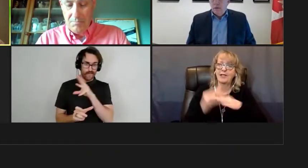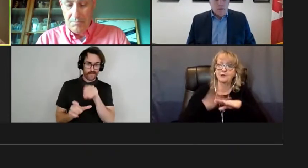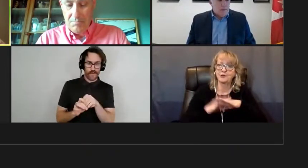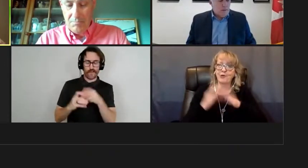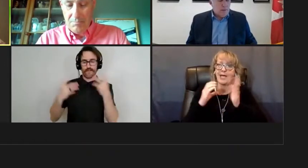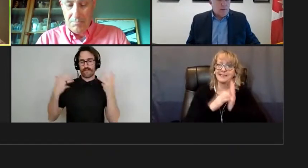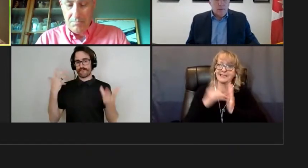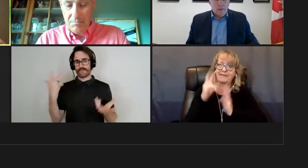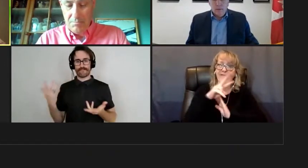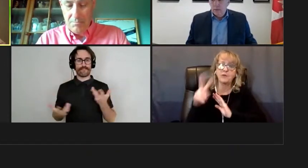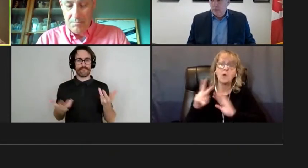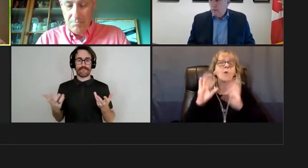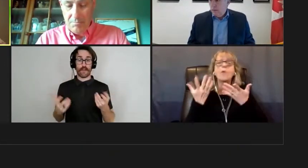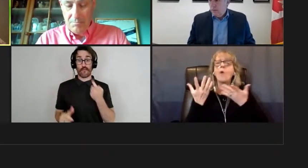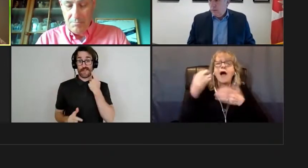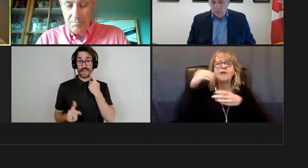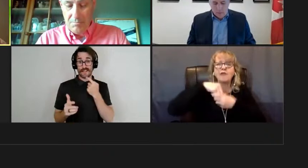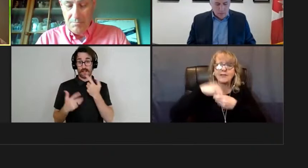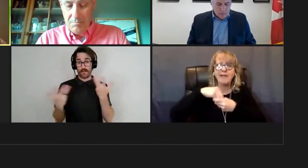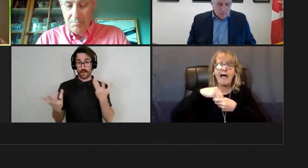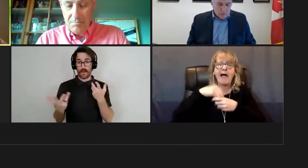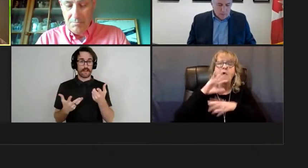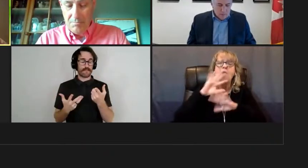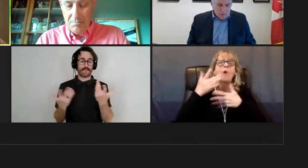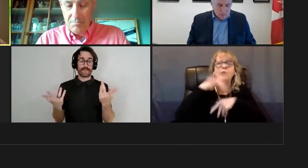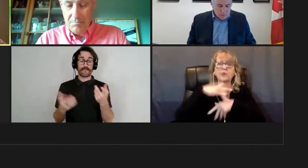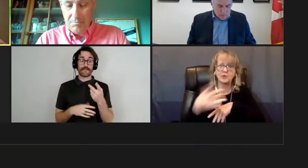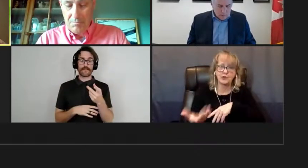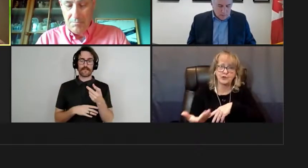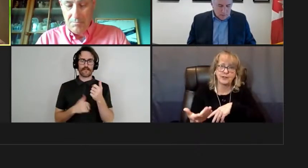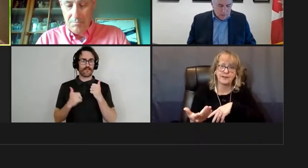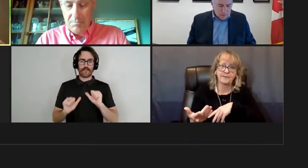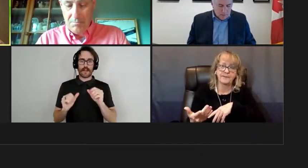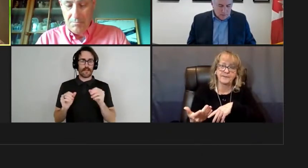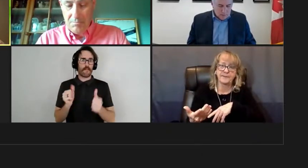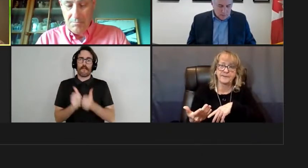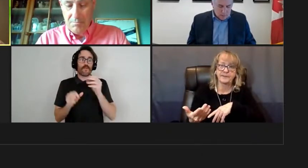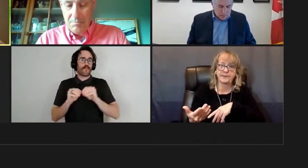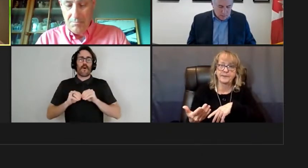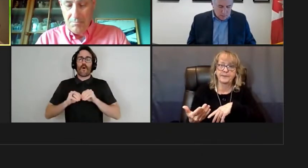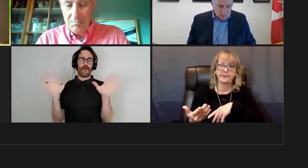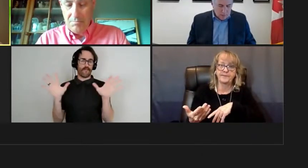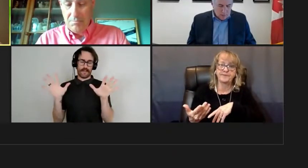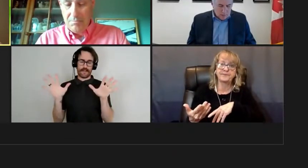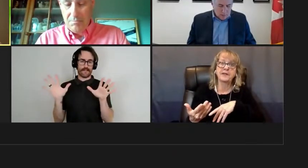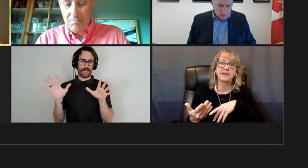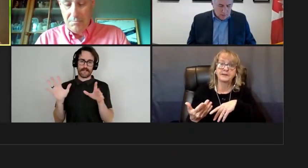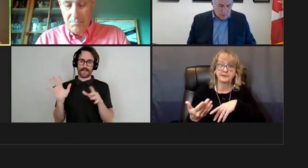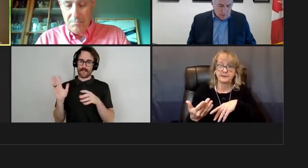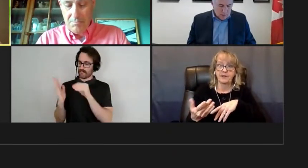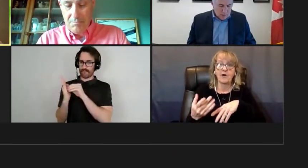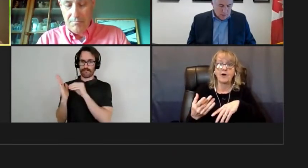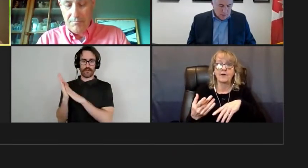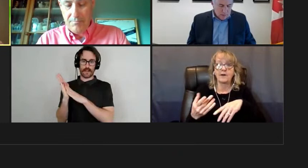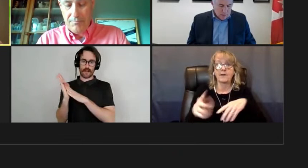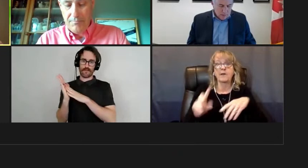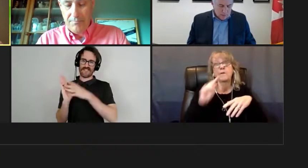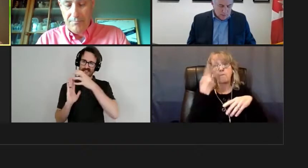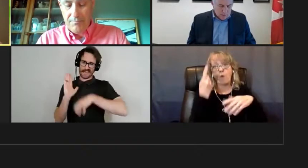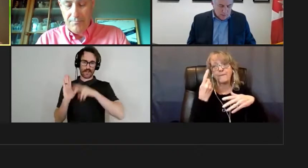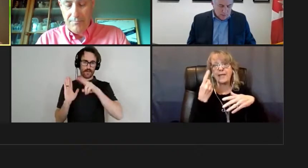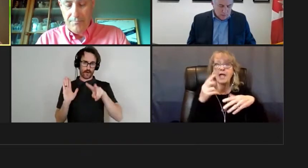And I'd indicated earlier that, you know, we're going to go for the most obvious ones right away and with the opportunity to